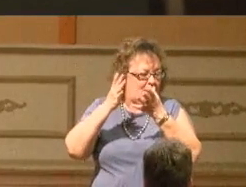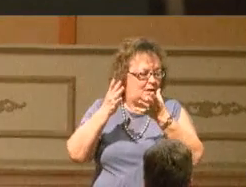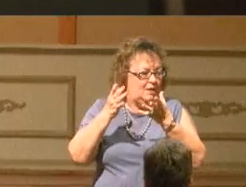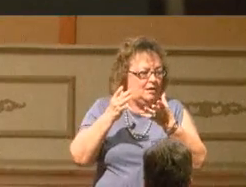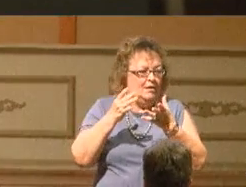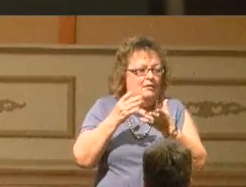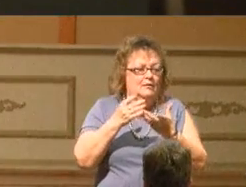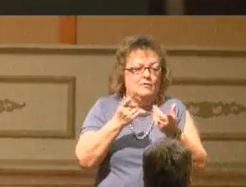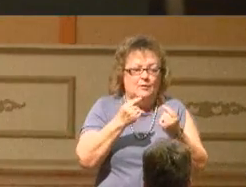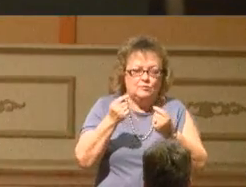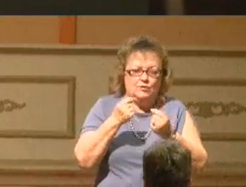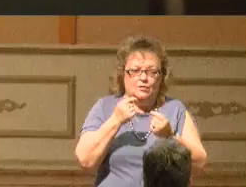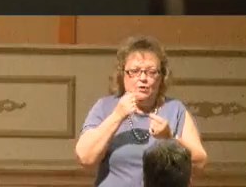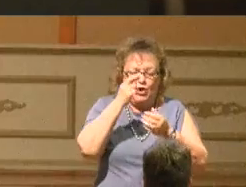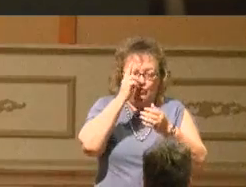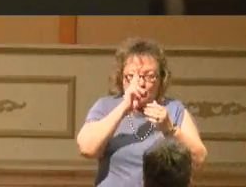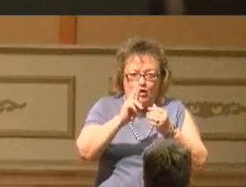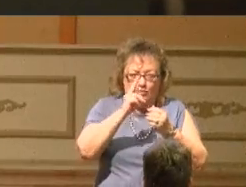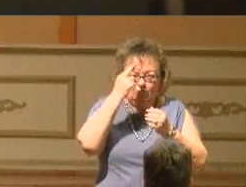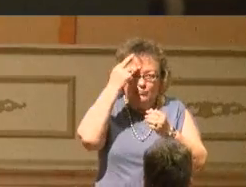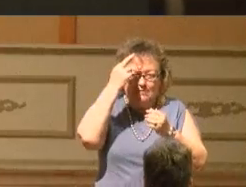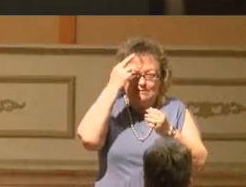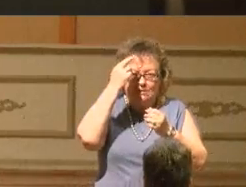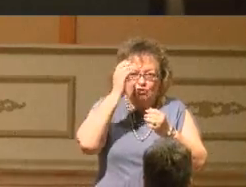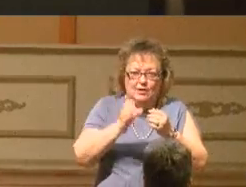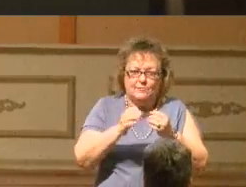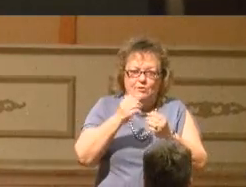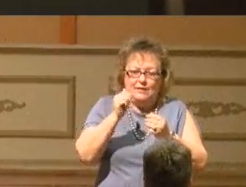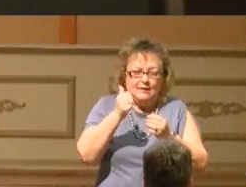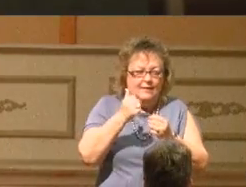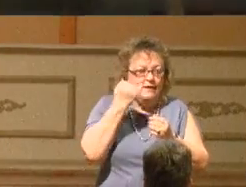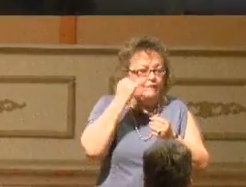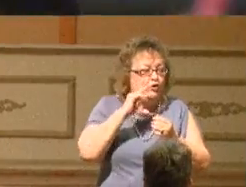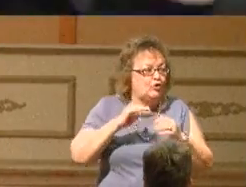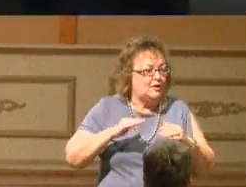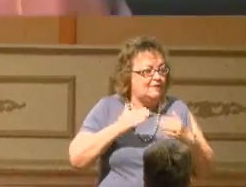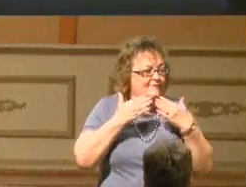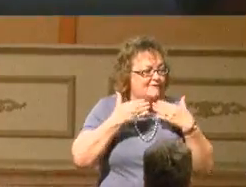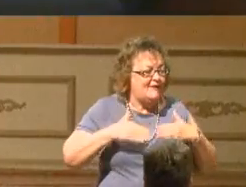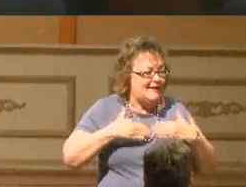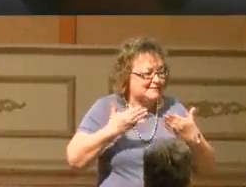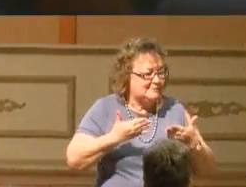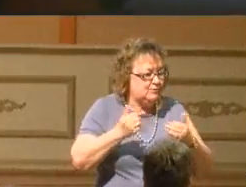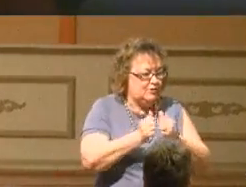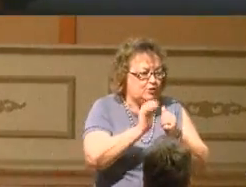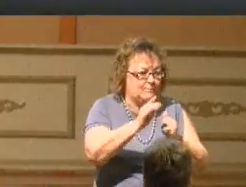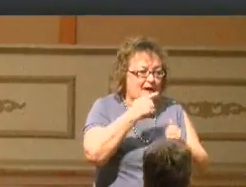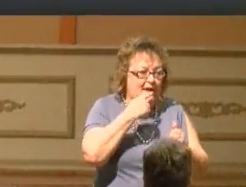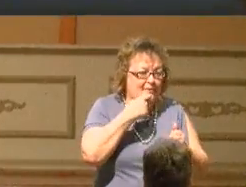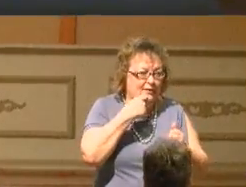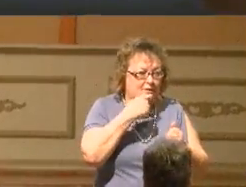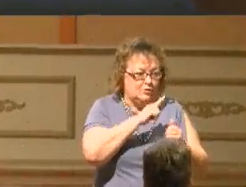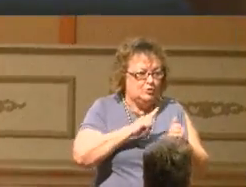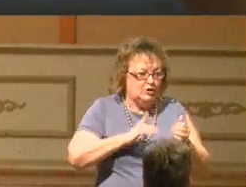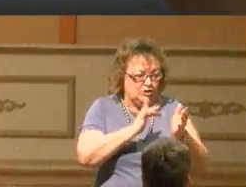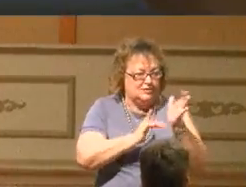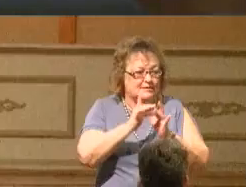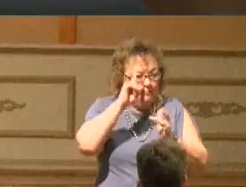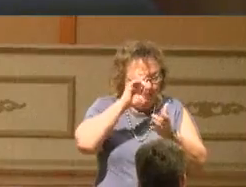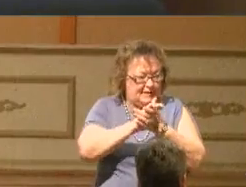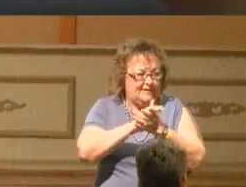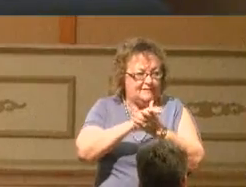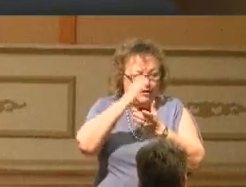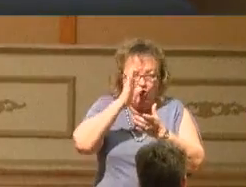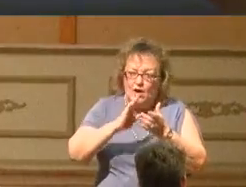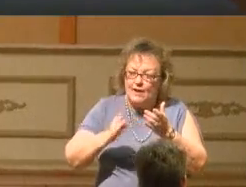10, the Bible says that if thou shalt confess with thy mouth the Lord Jesus and believe in thine heart that God hath raised him from the dead,